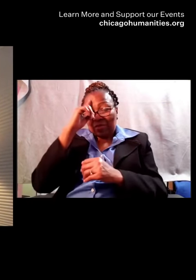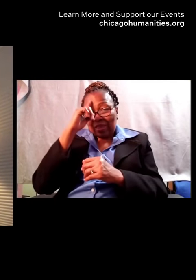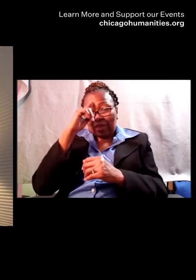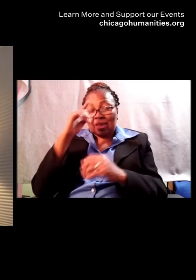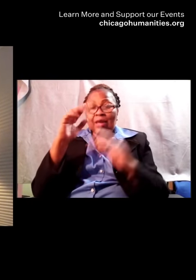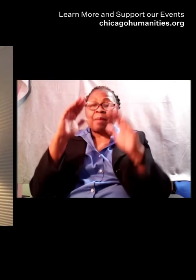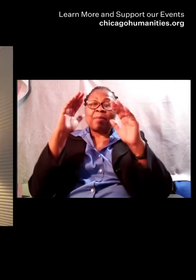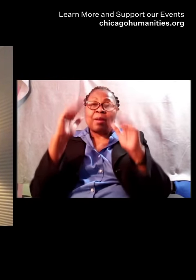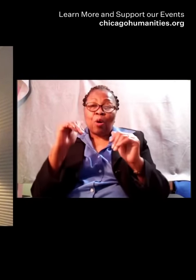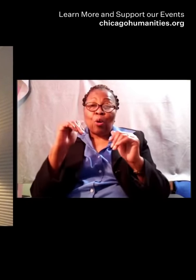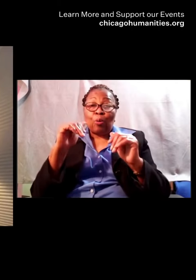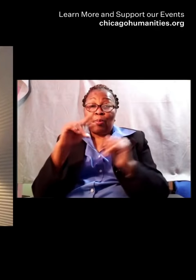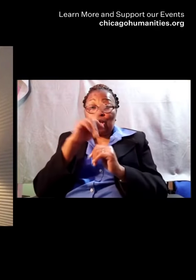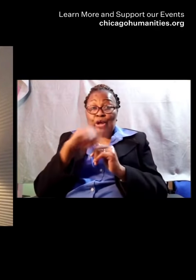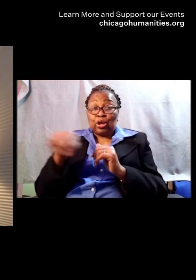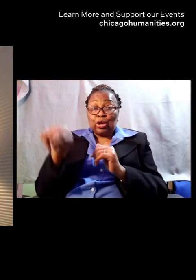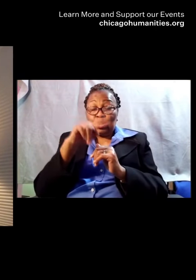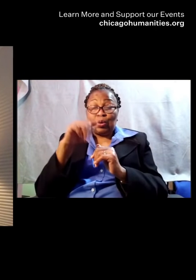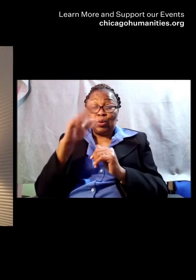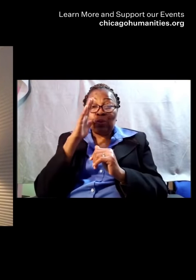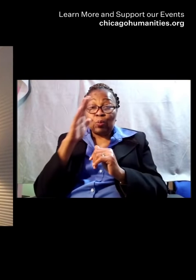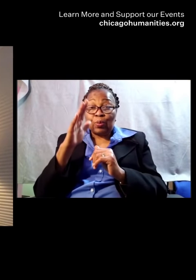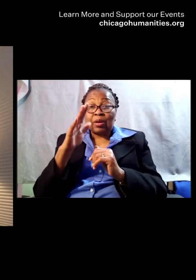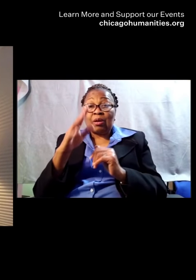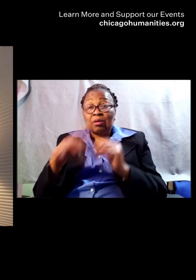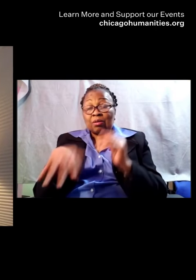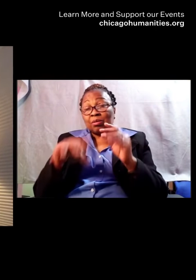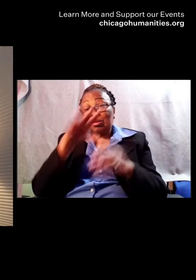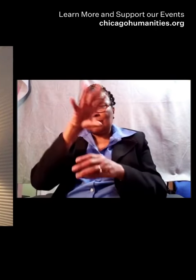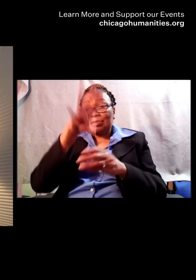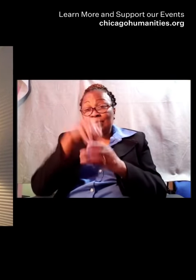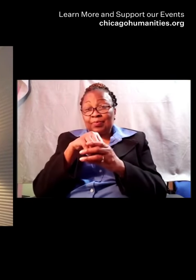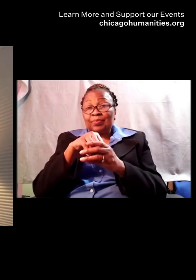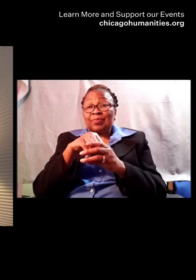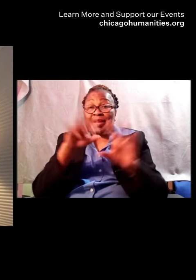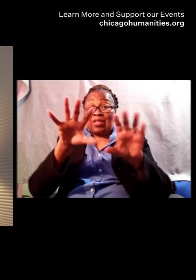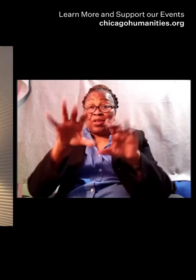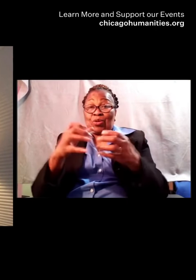that you will reassert the category called truth.